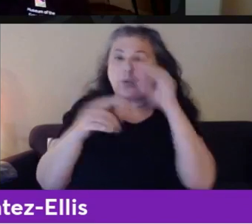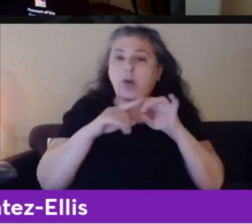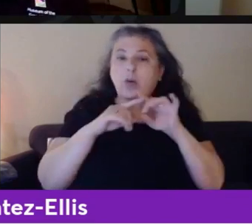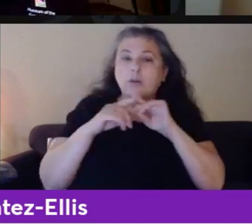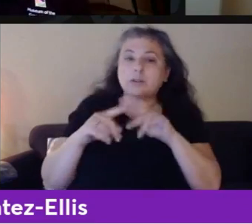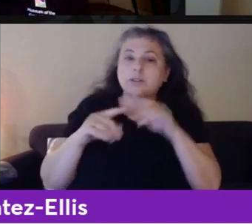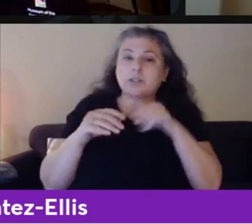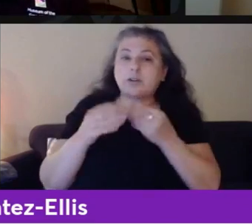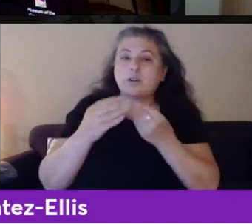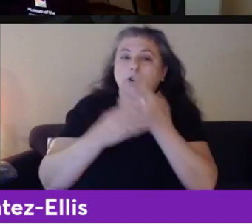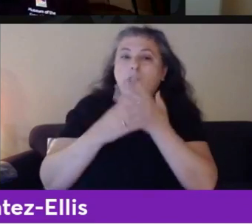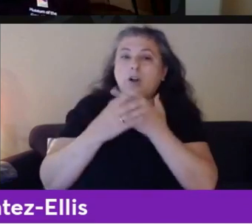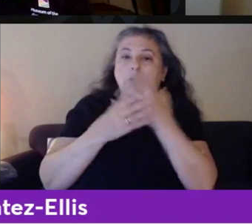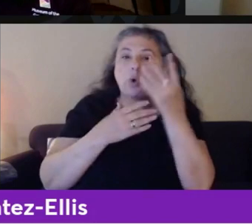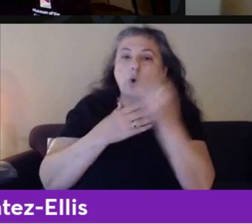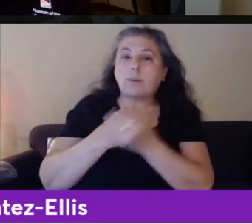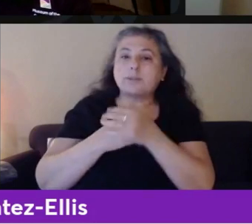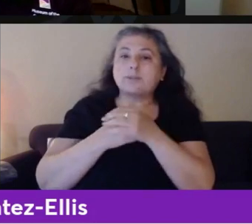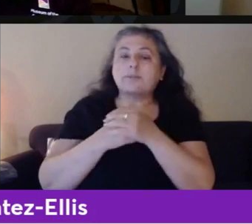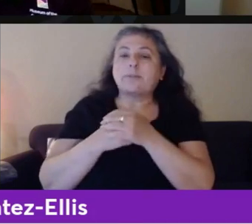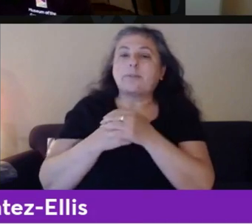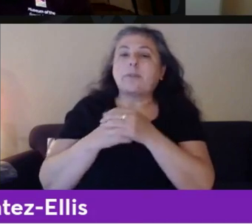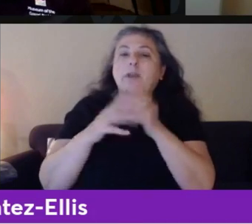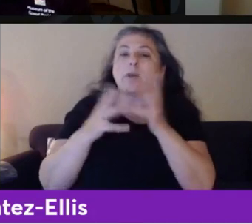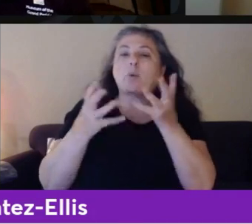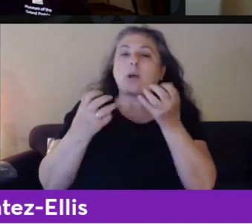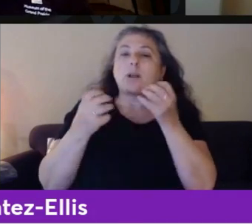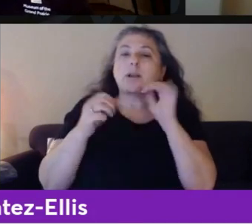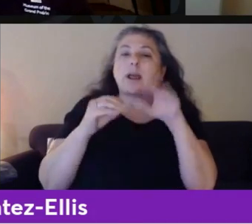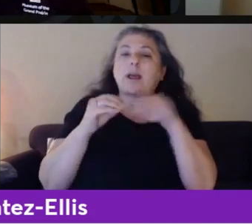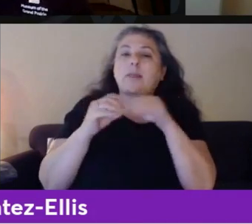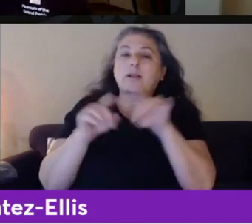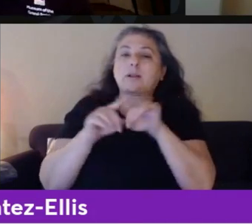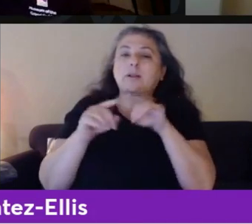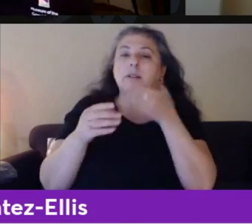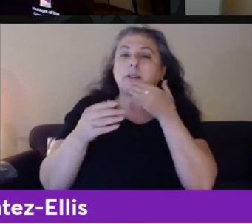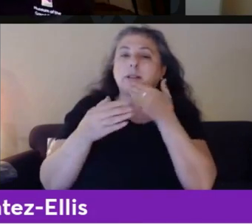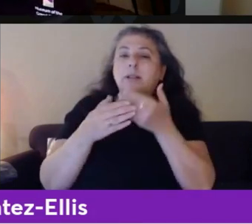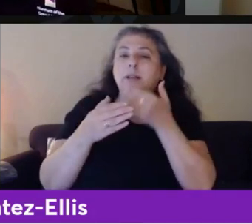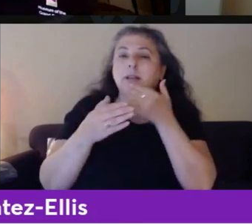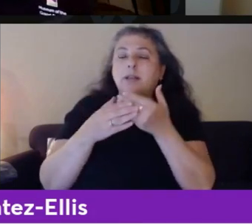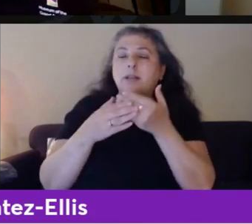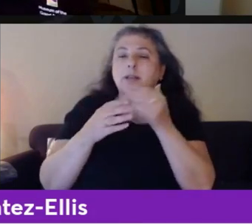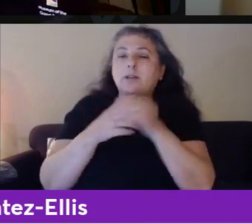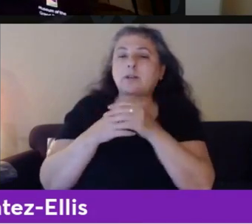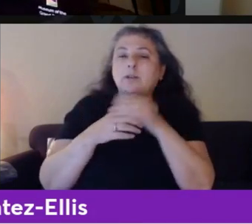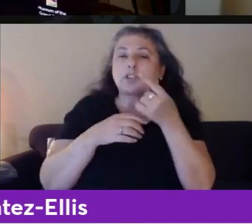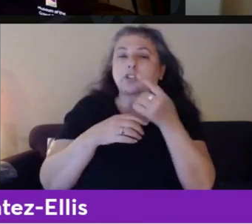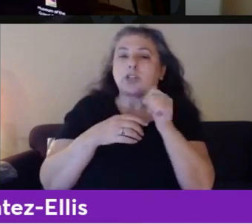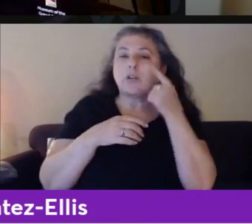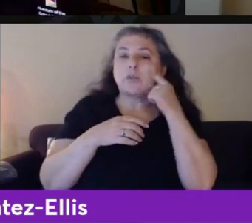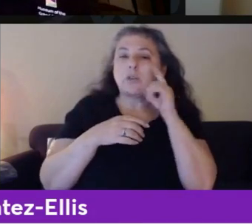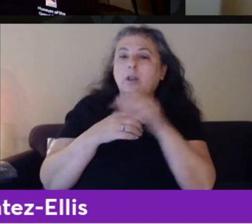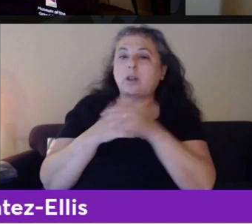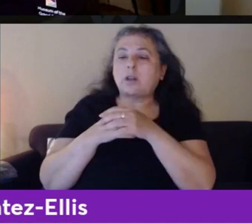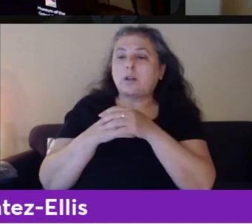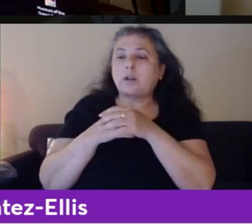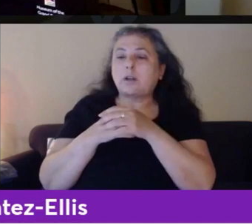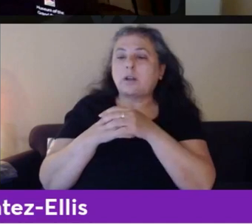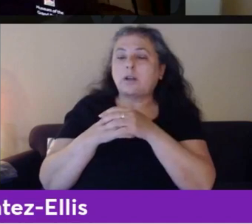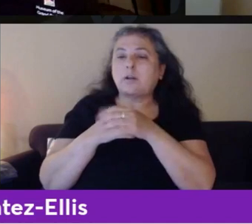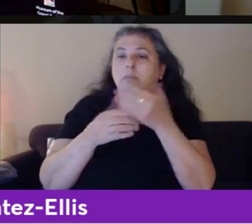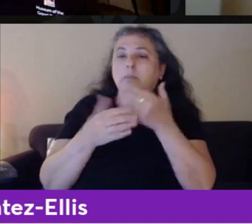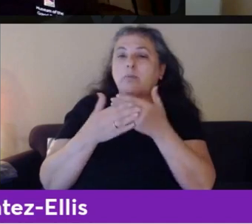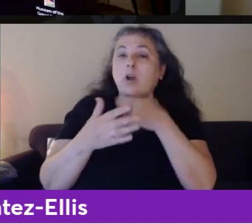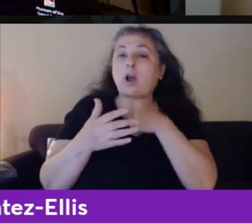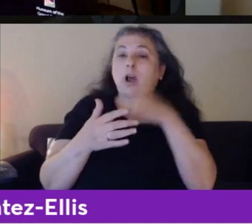her garden programs. So wanted to add that as well. So thank you, Gina, for that. Before I forget,